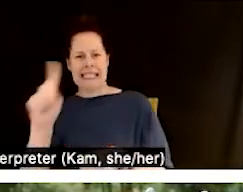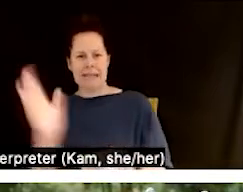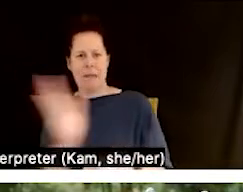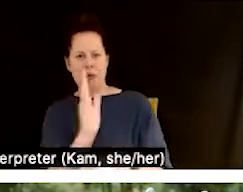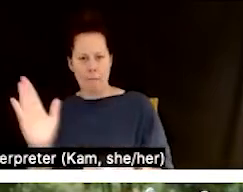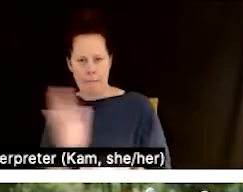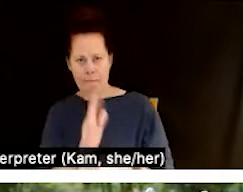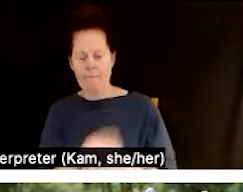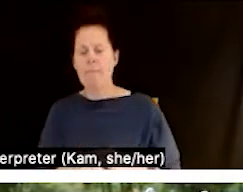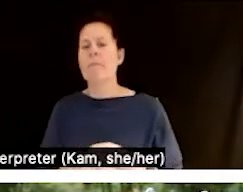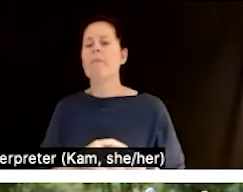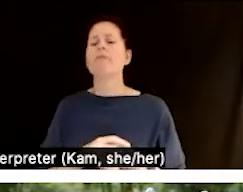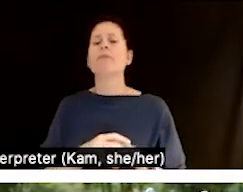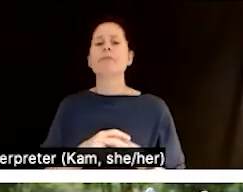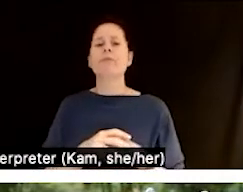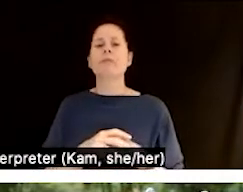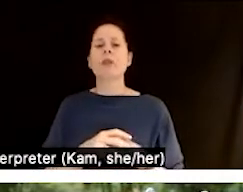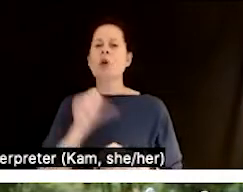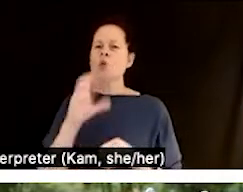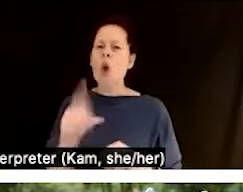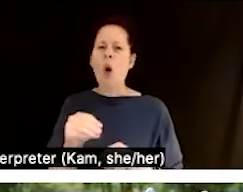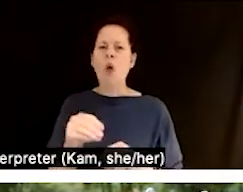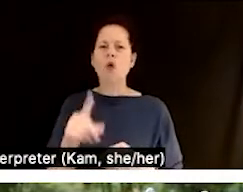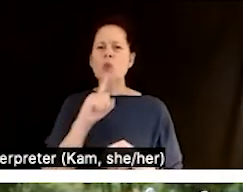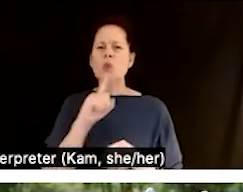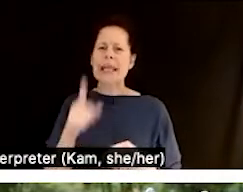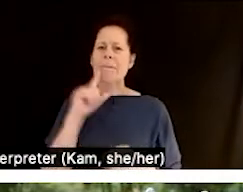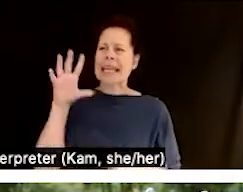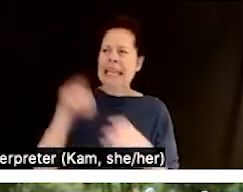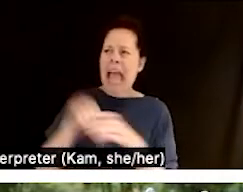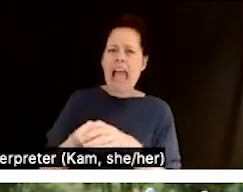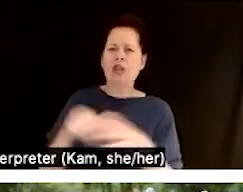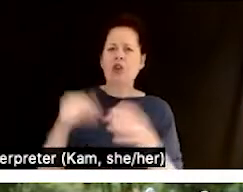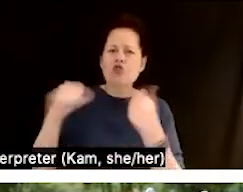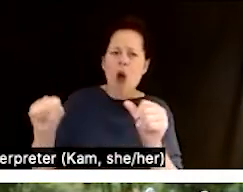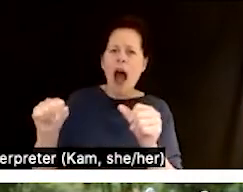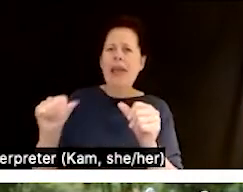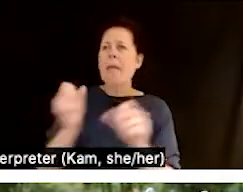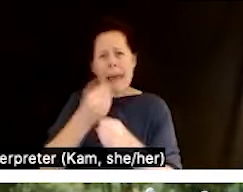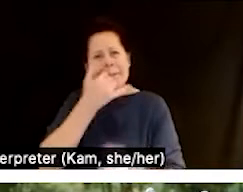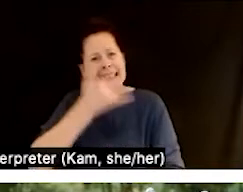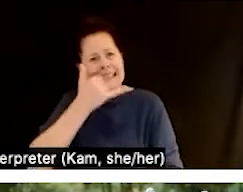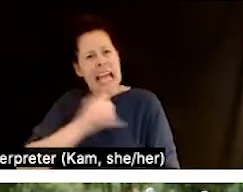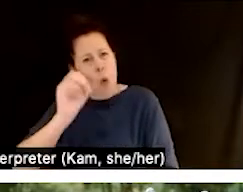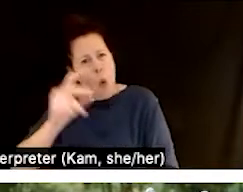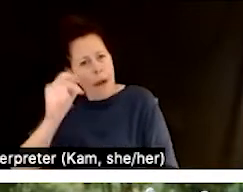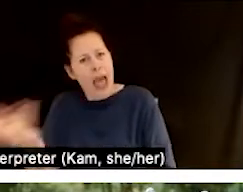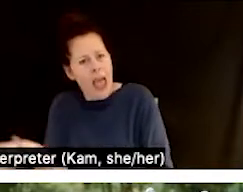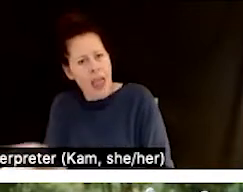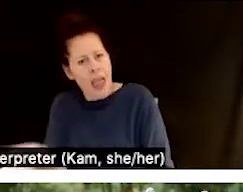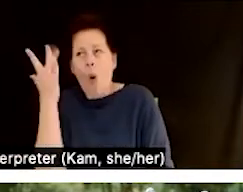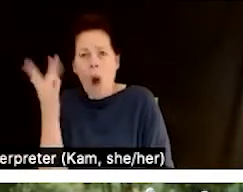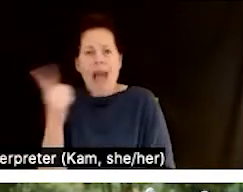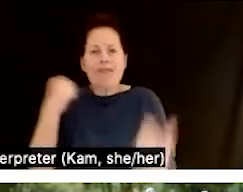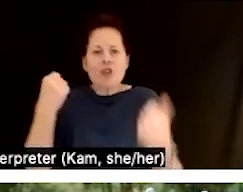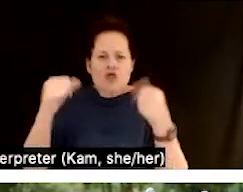is really being willing to engage in trial and error. Not every accommodation will be the right fit. And then you might take a few tries